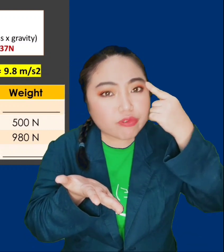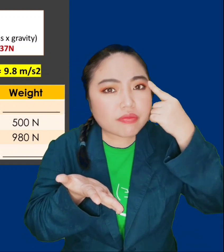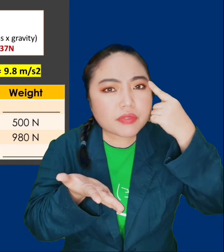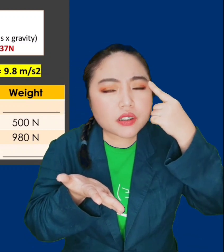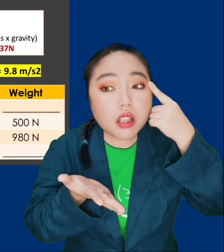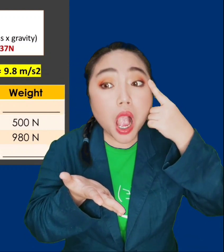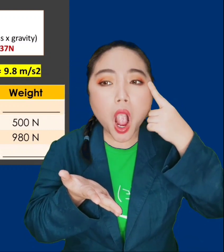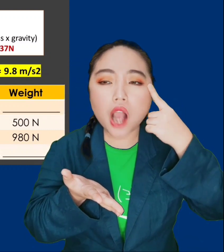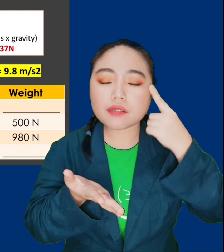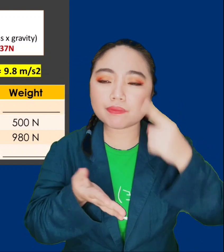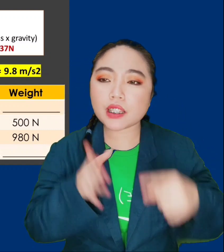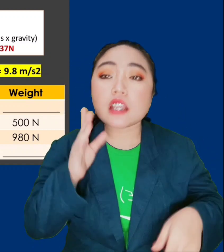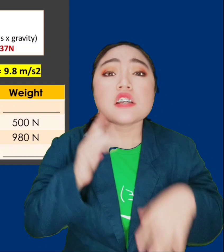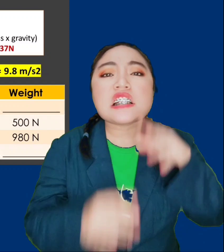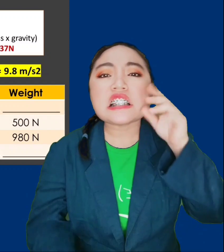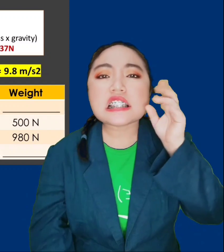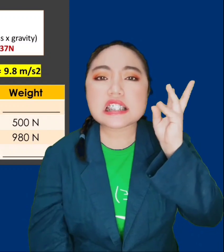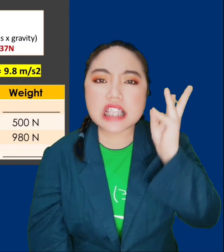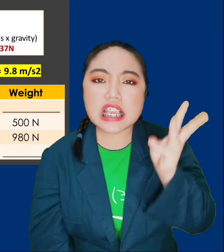calculate,